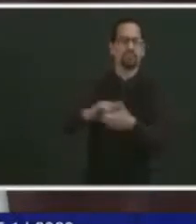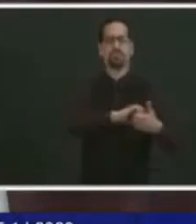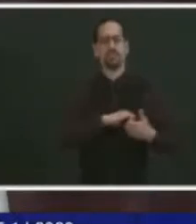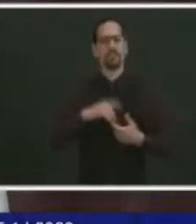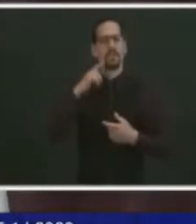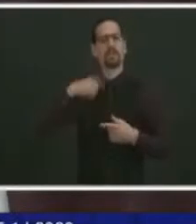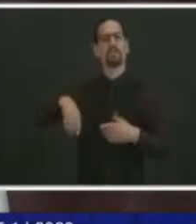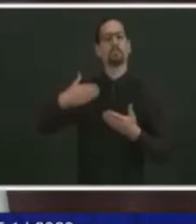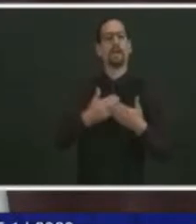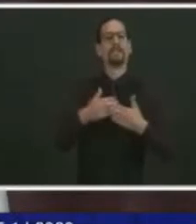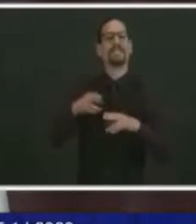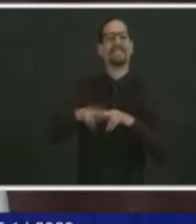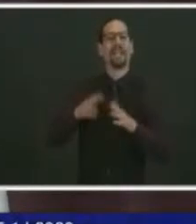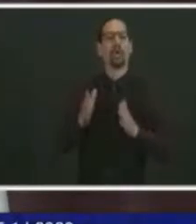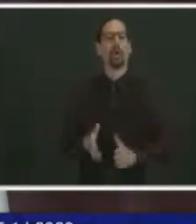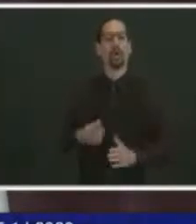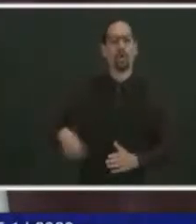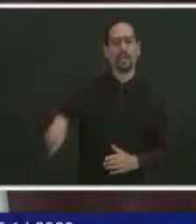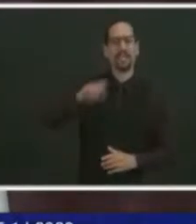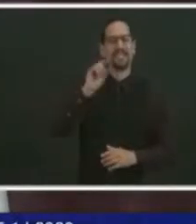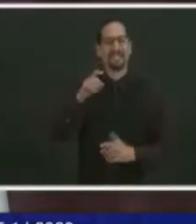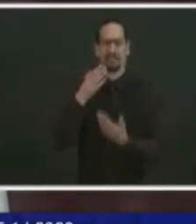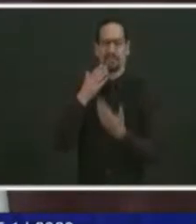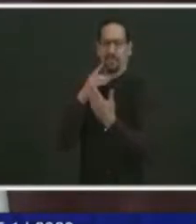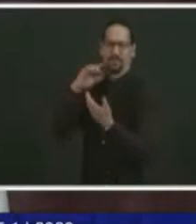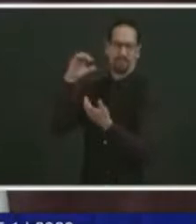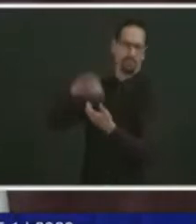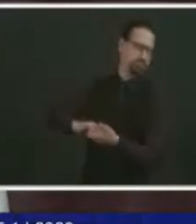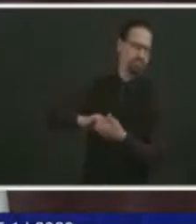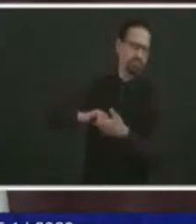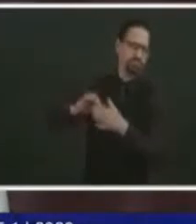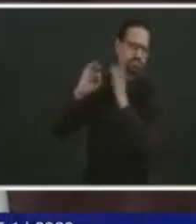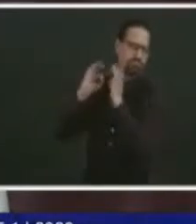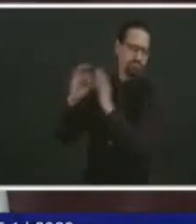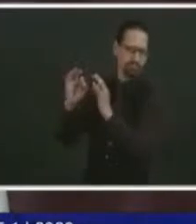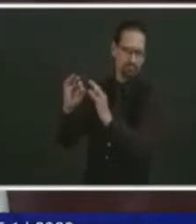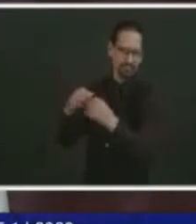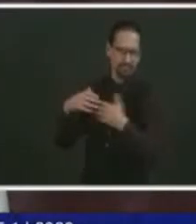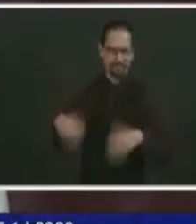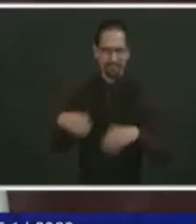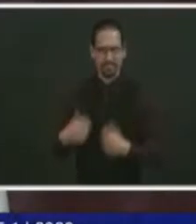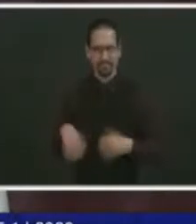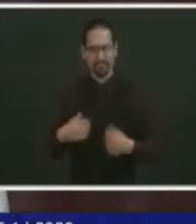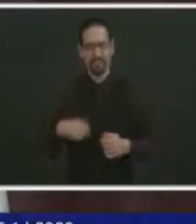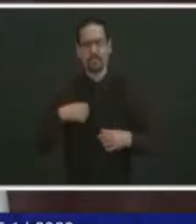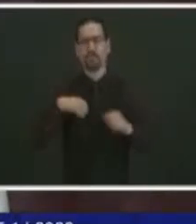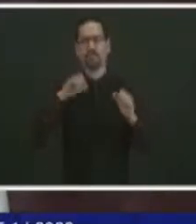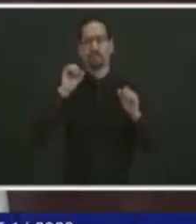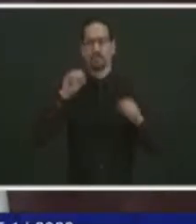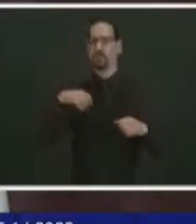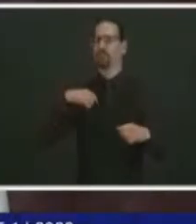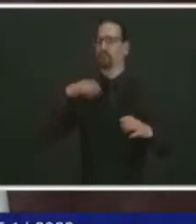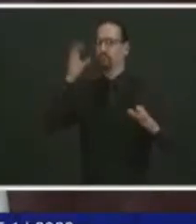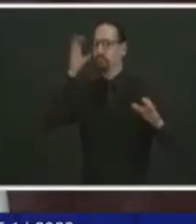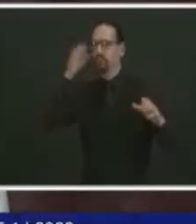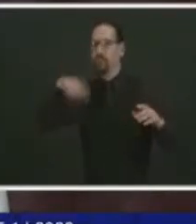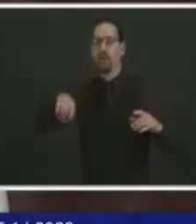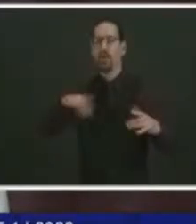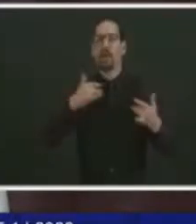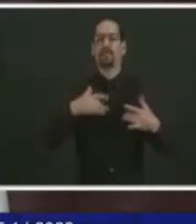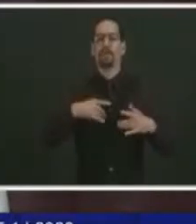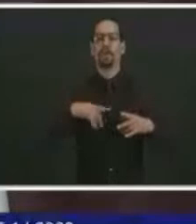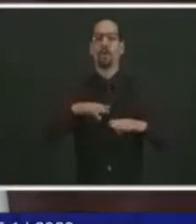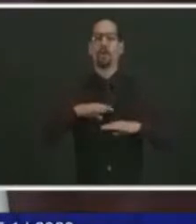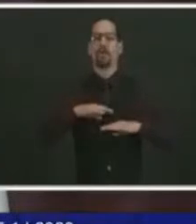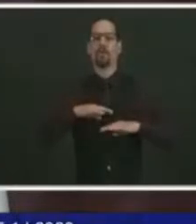want to thank them for doing that for us. Having said that, I can practically hear the sigh of relief from the